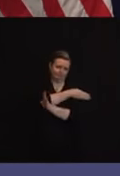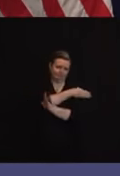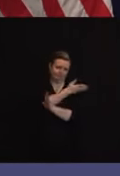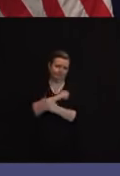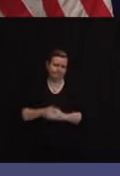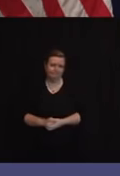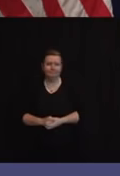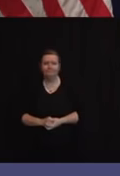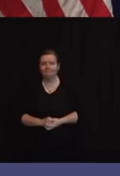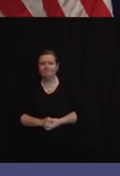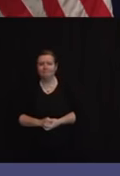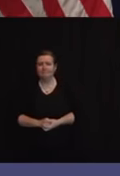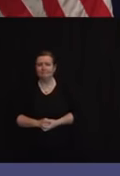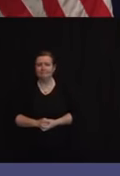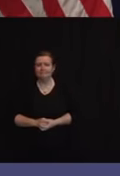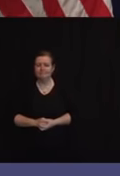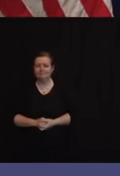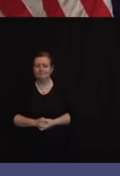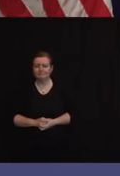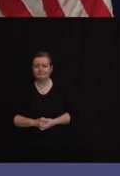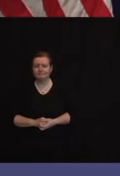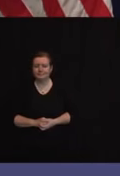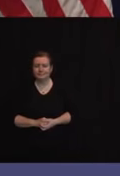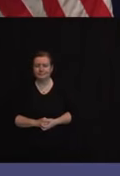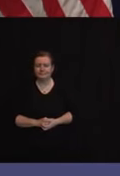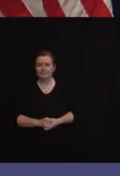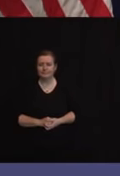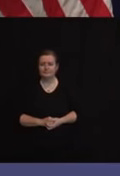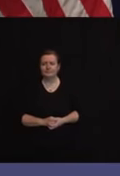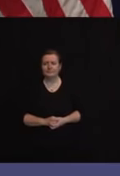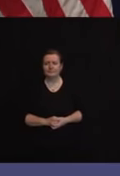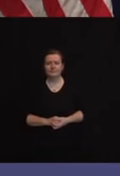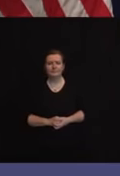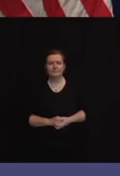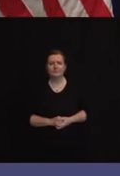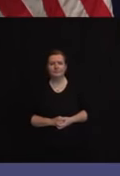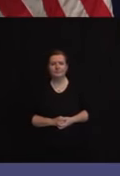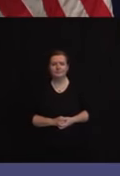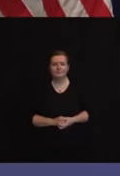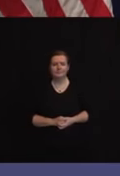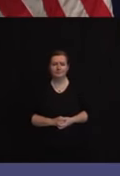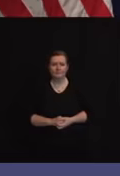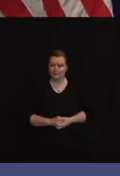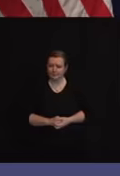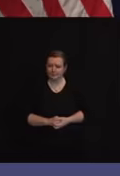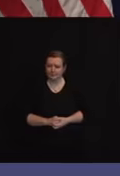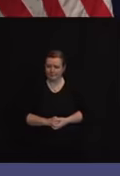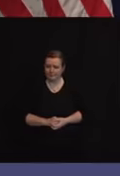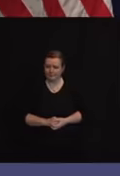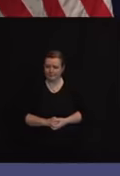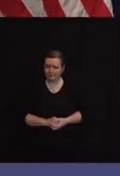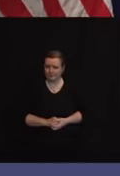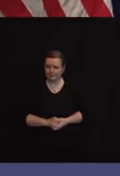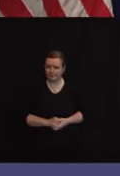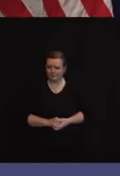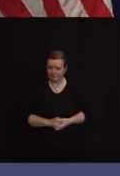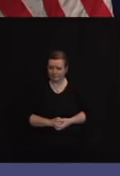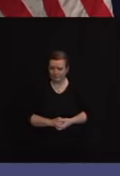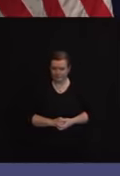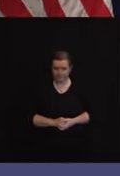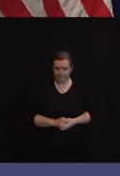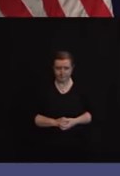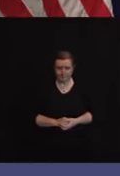but assume, unless you hear otherwise from us, we now have what we need. Exactly how that gets deployed, stay close on that